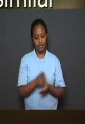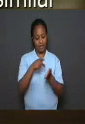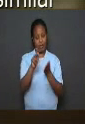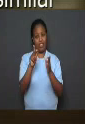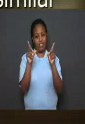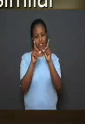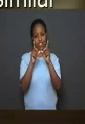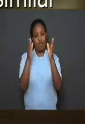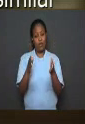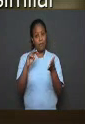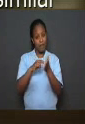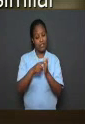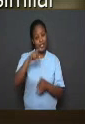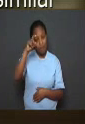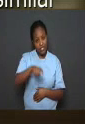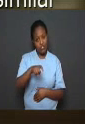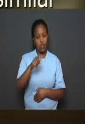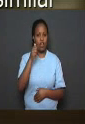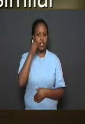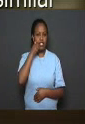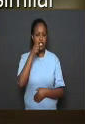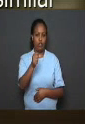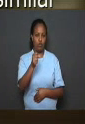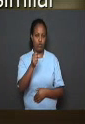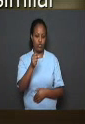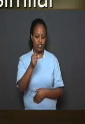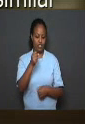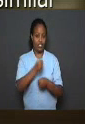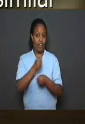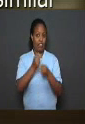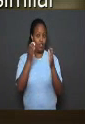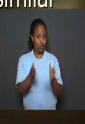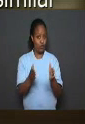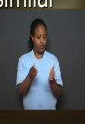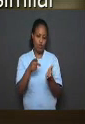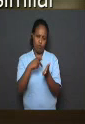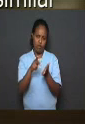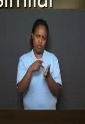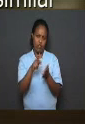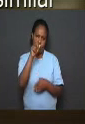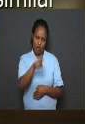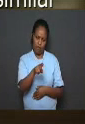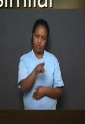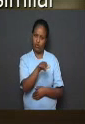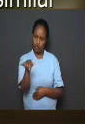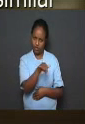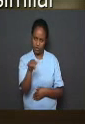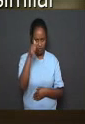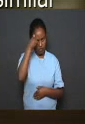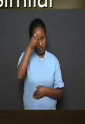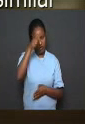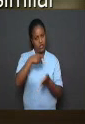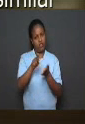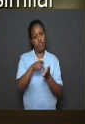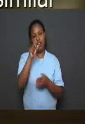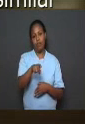discrimination. Pay equity requires that female employees be paid